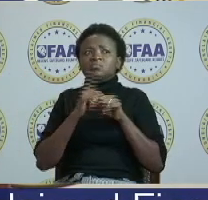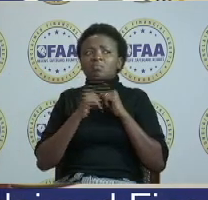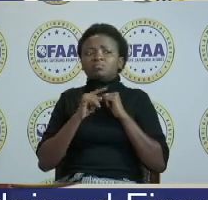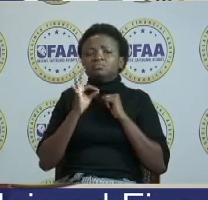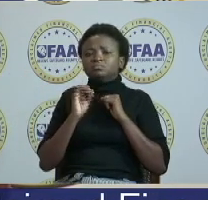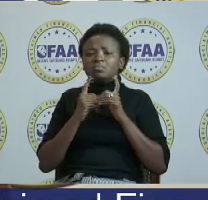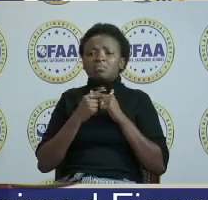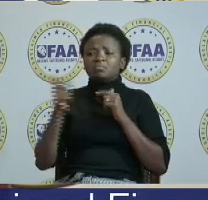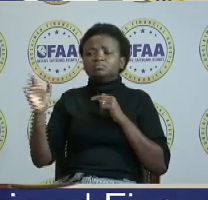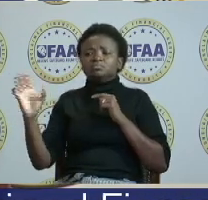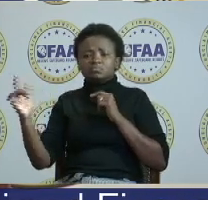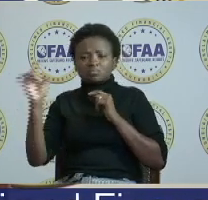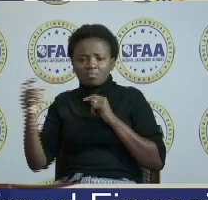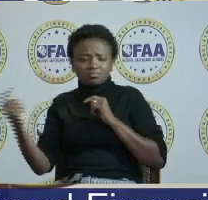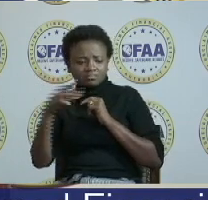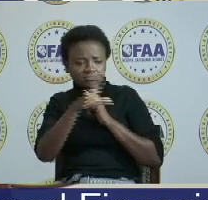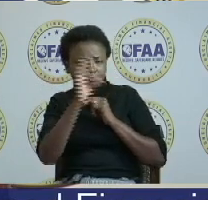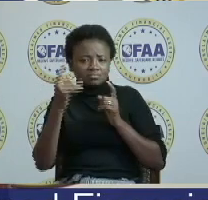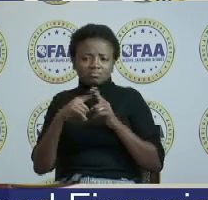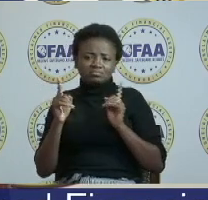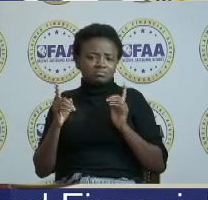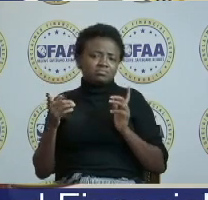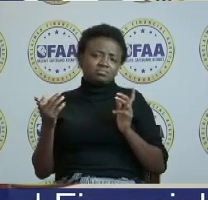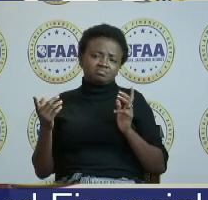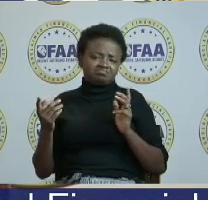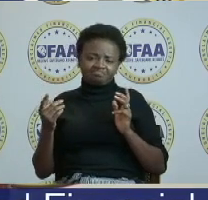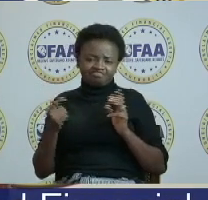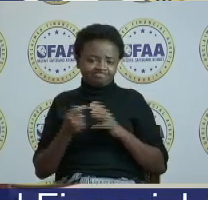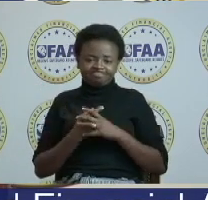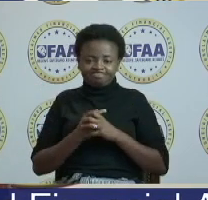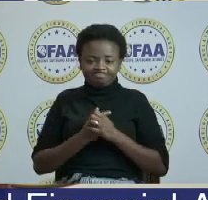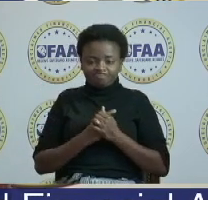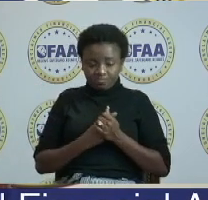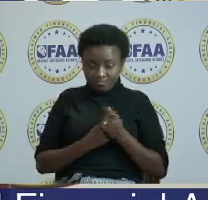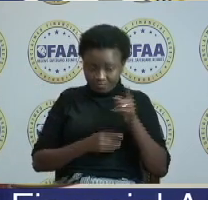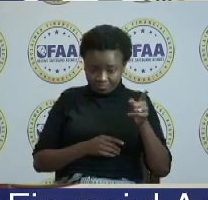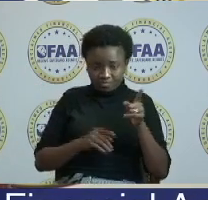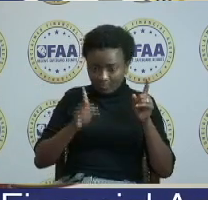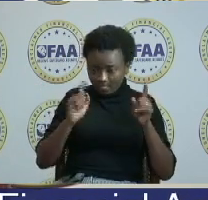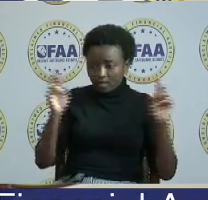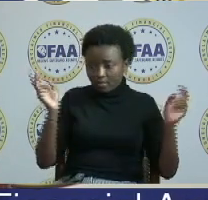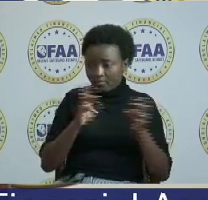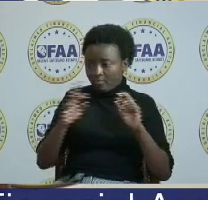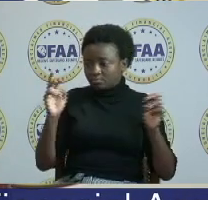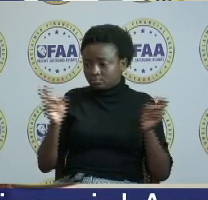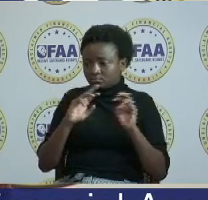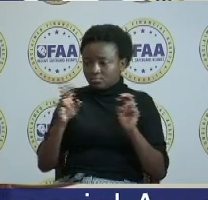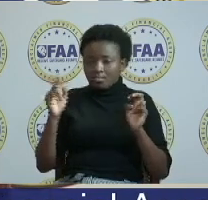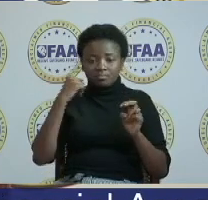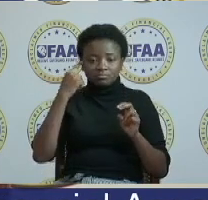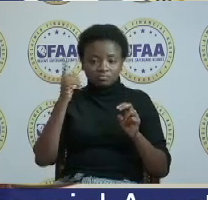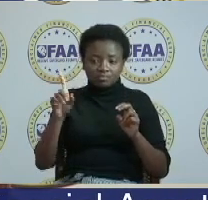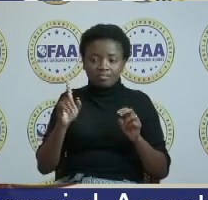have become unclaimed and they are ready really to be submitted to the authority. The holders should really become proactive and